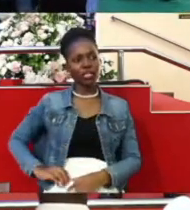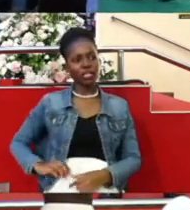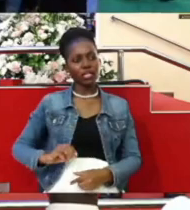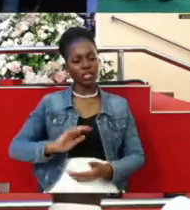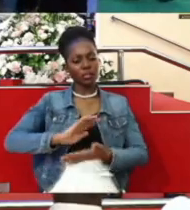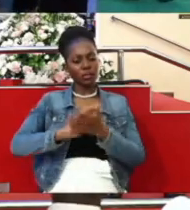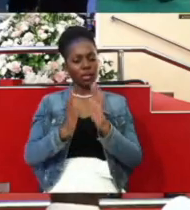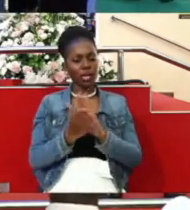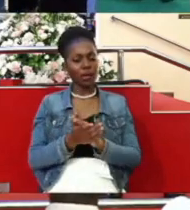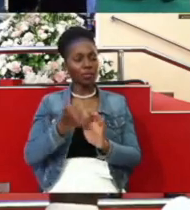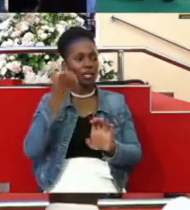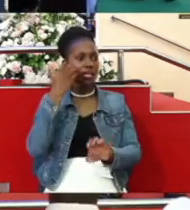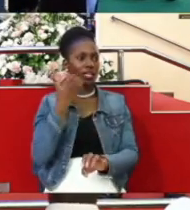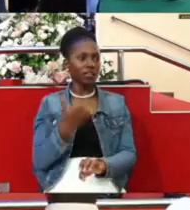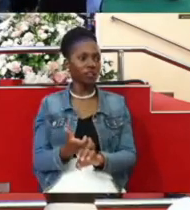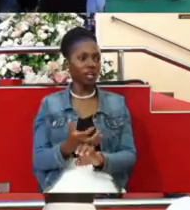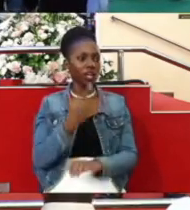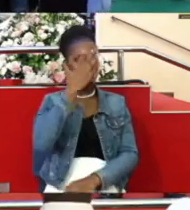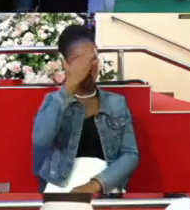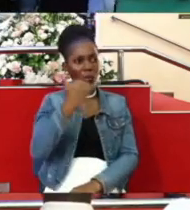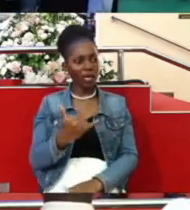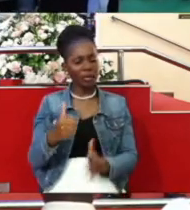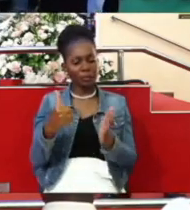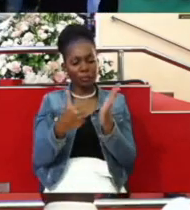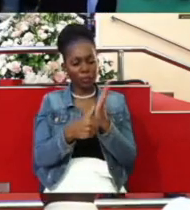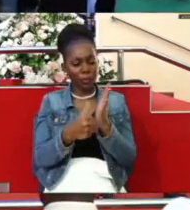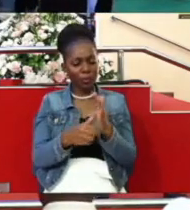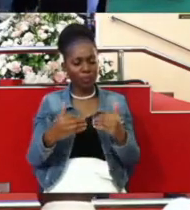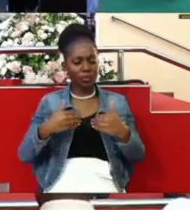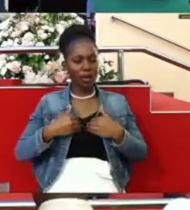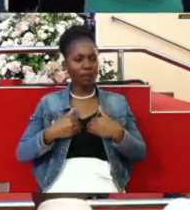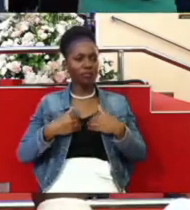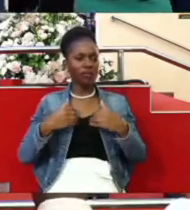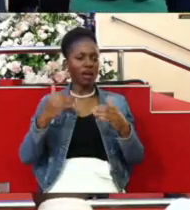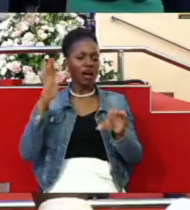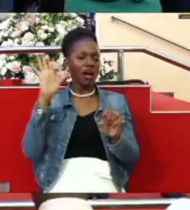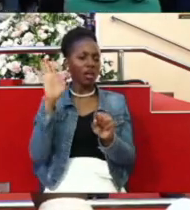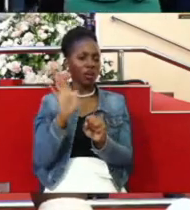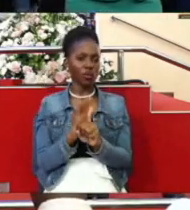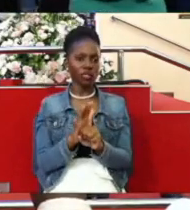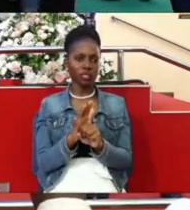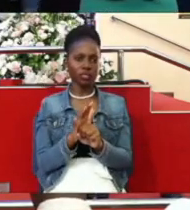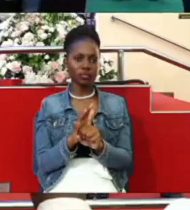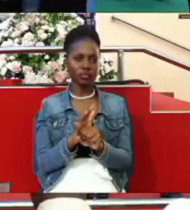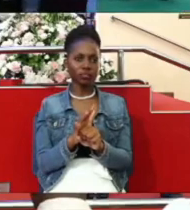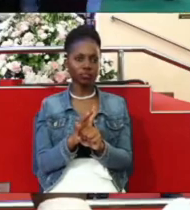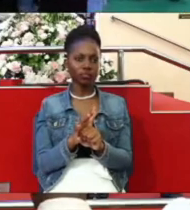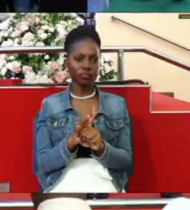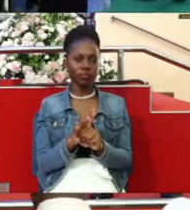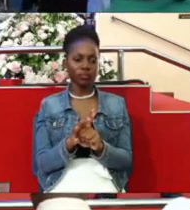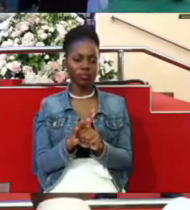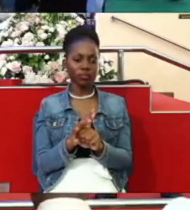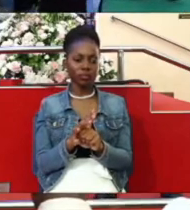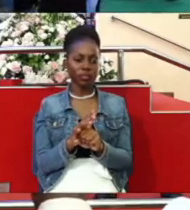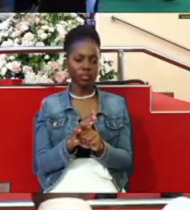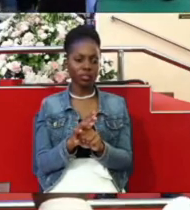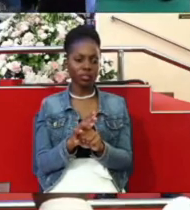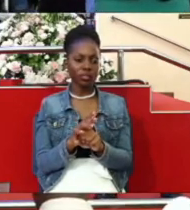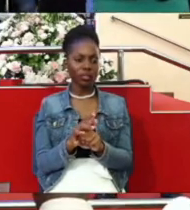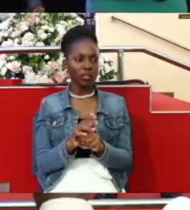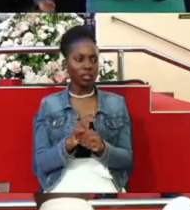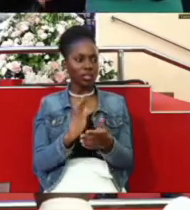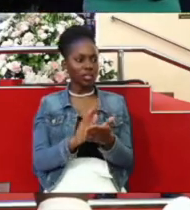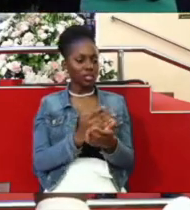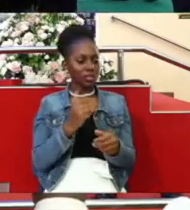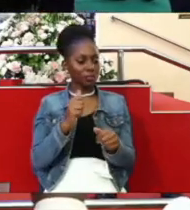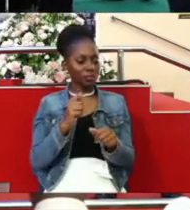ni kazi ngumu sana. You are battling in life. Unakuwa na vita kila siku. Sometimes you don't know whether you are born again or not born again.